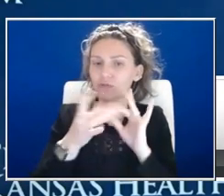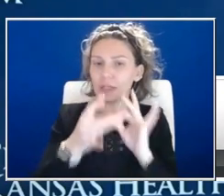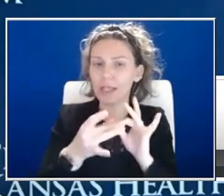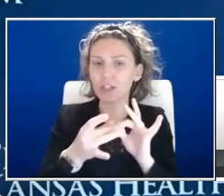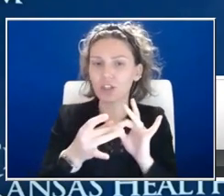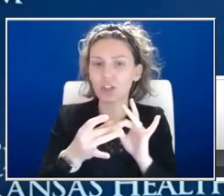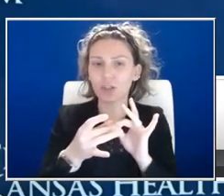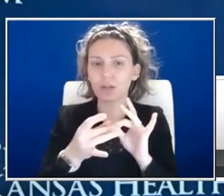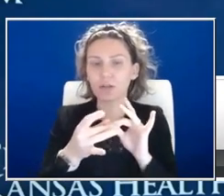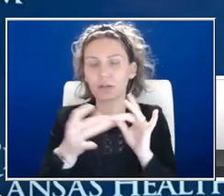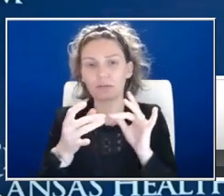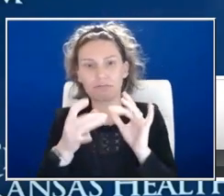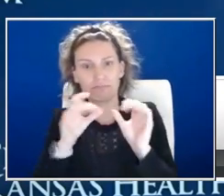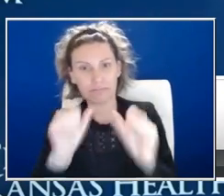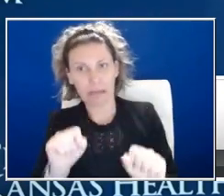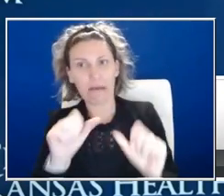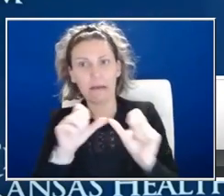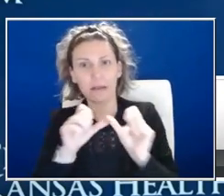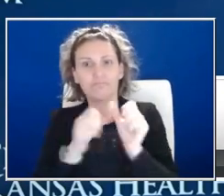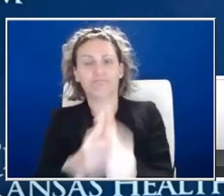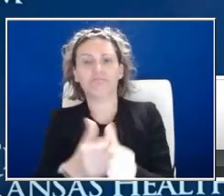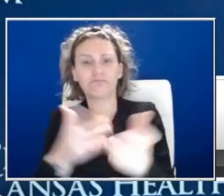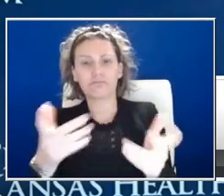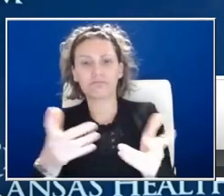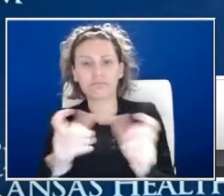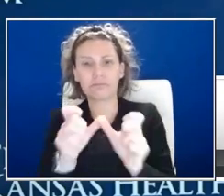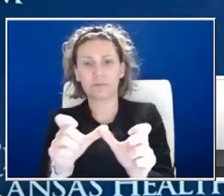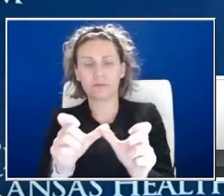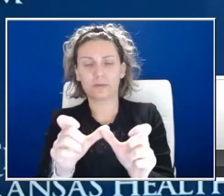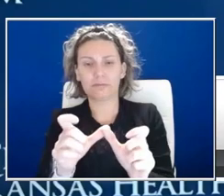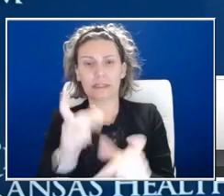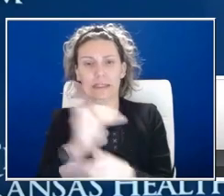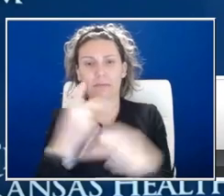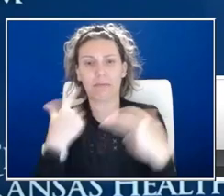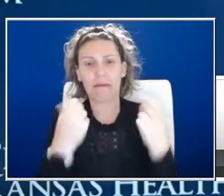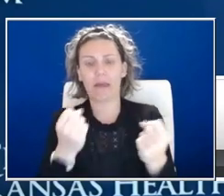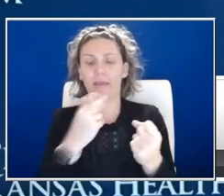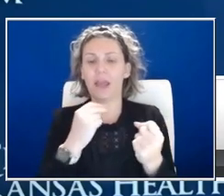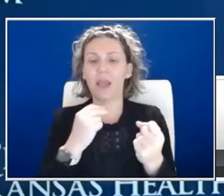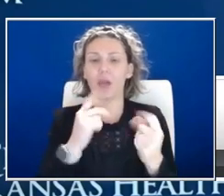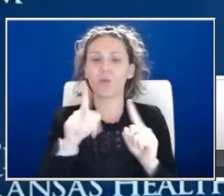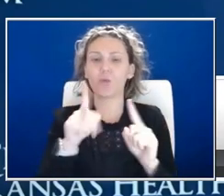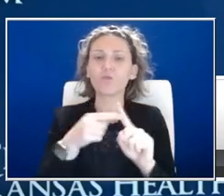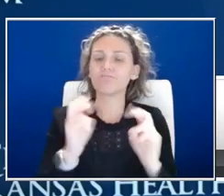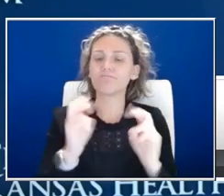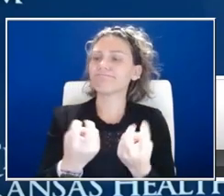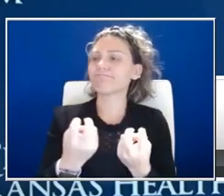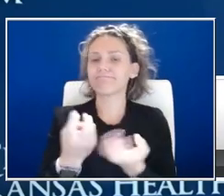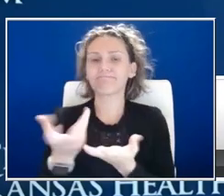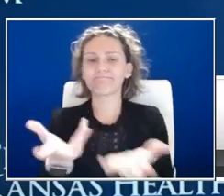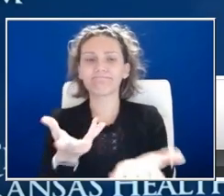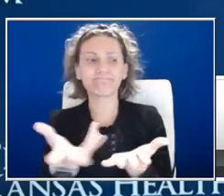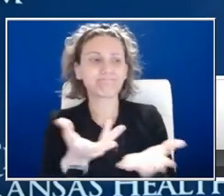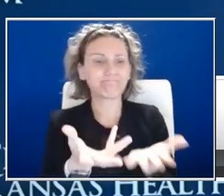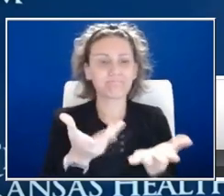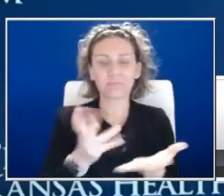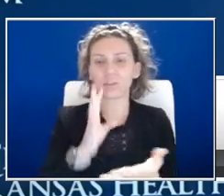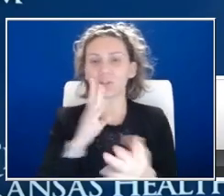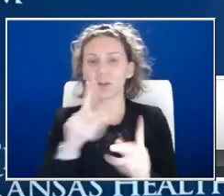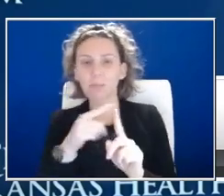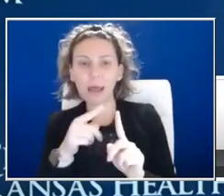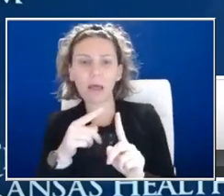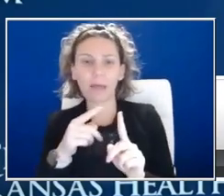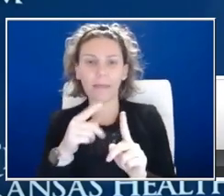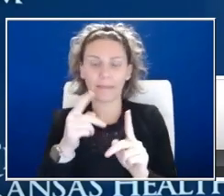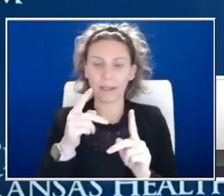long way to keeping you and your family healthy. And then I think when you're sitting around talking about wellness exams with your family, it's the family history that